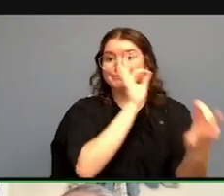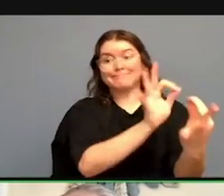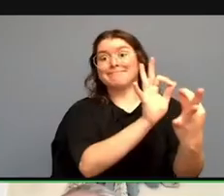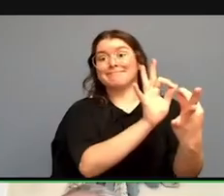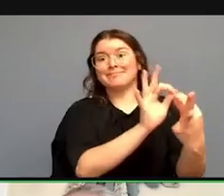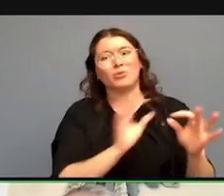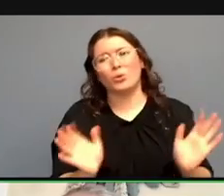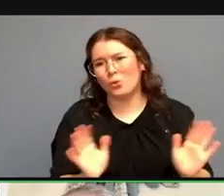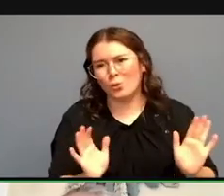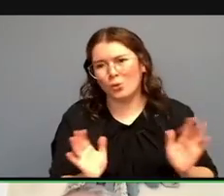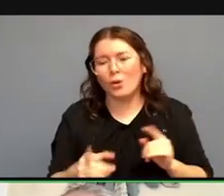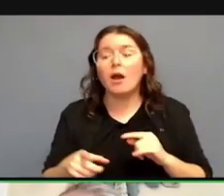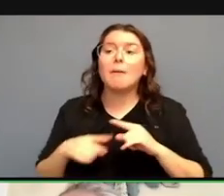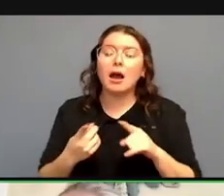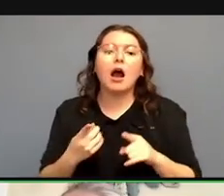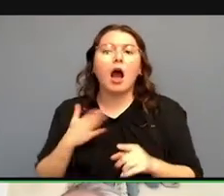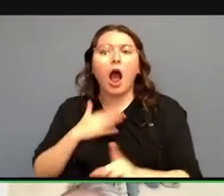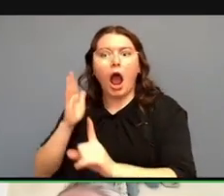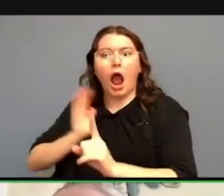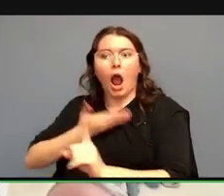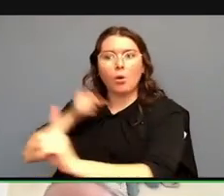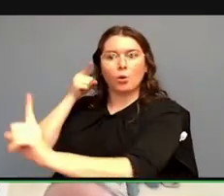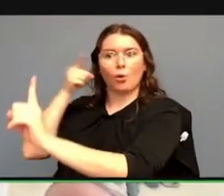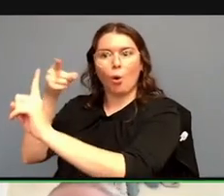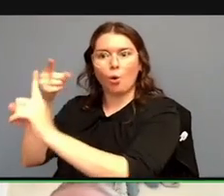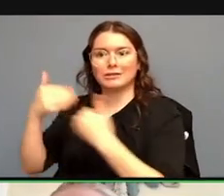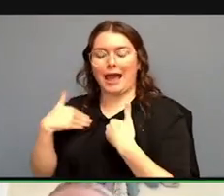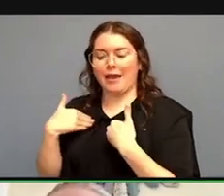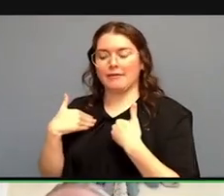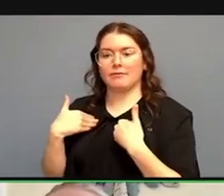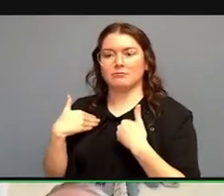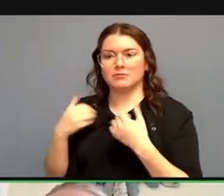goal to try to get as much good information as possible.